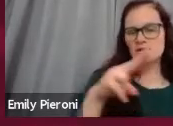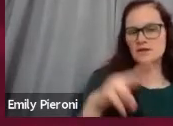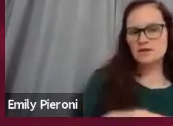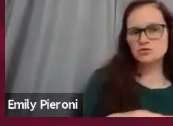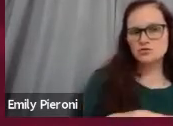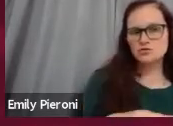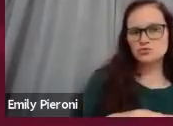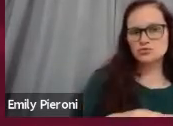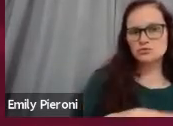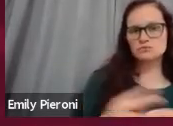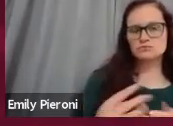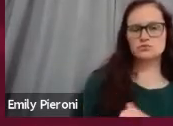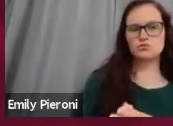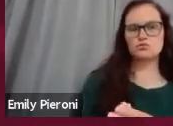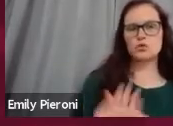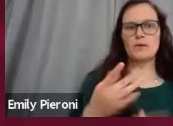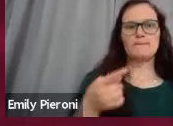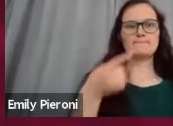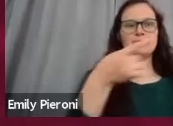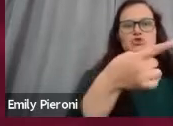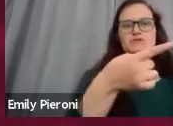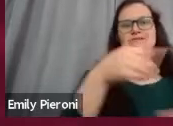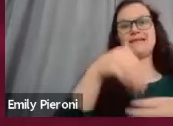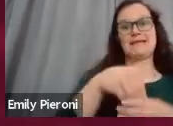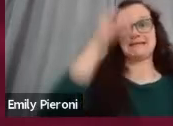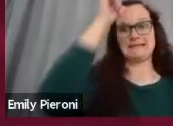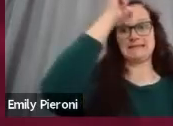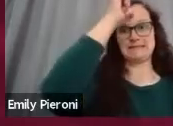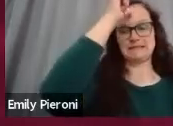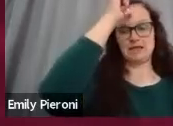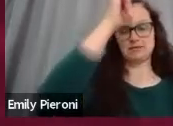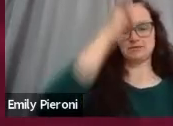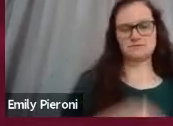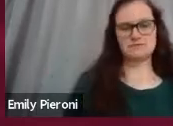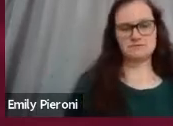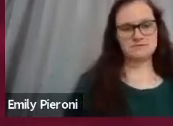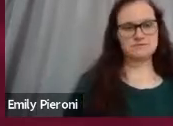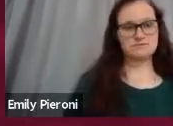Horticulture Mission in India. So Gaurav, you have the floor.